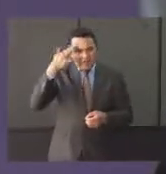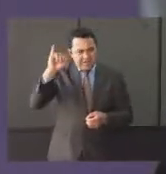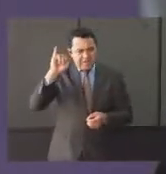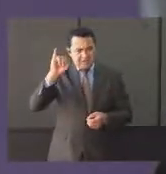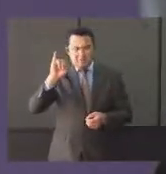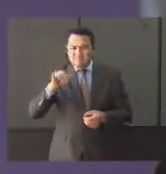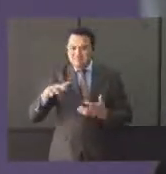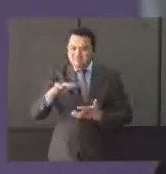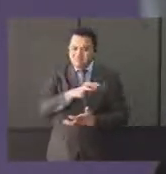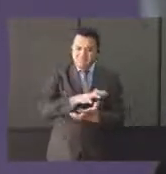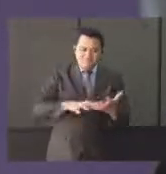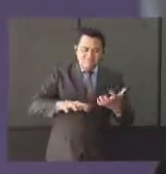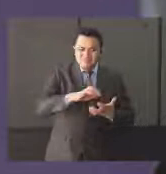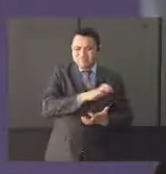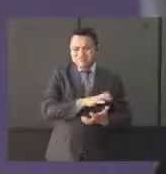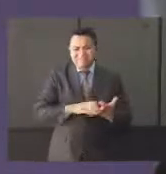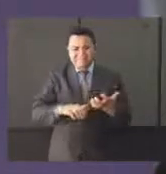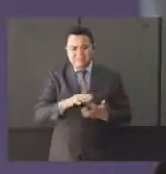Haiti.